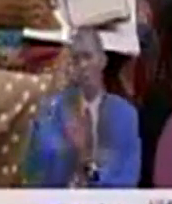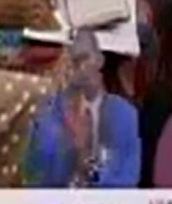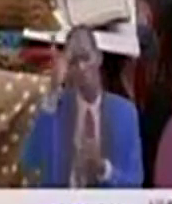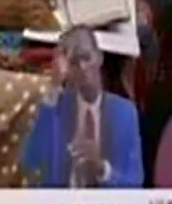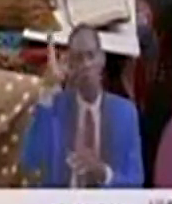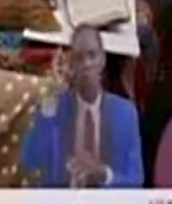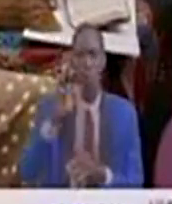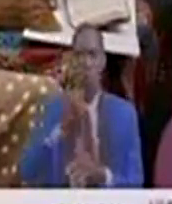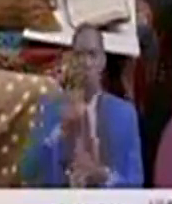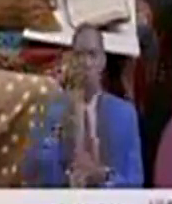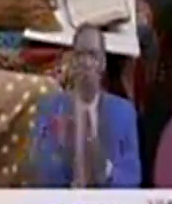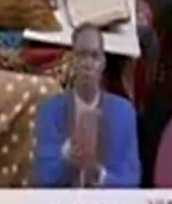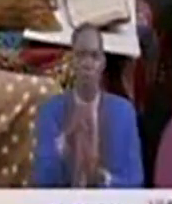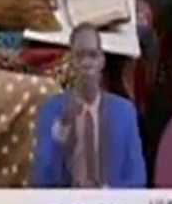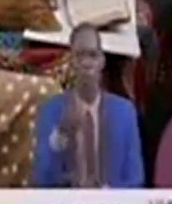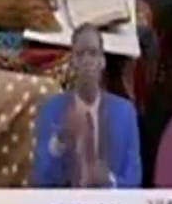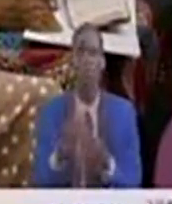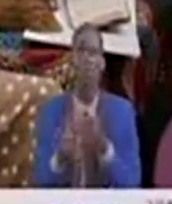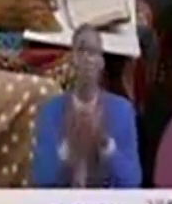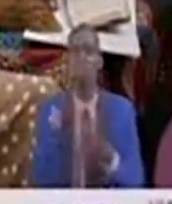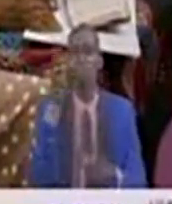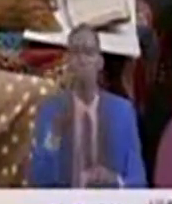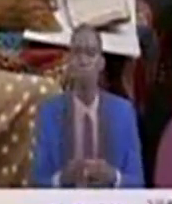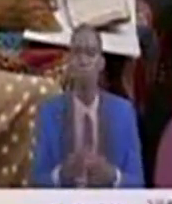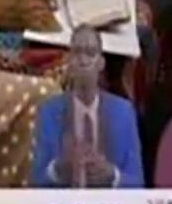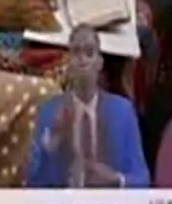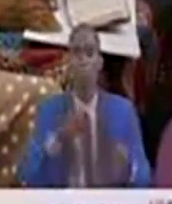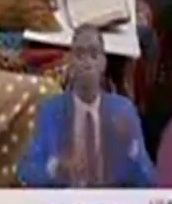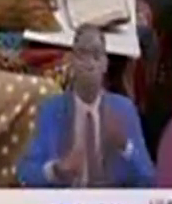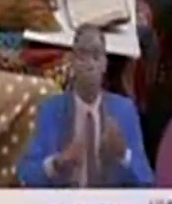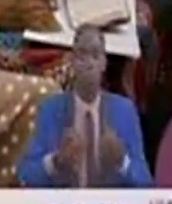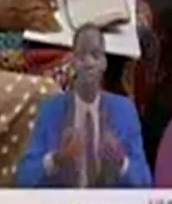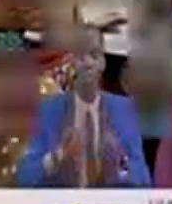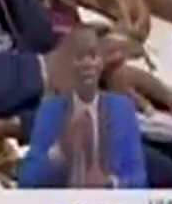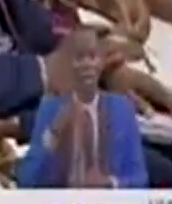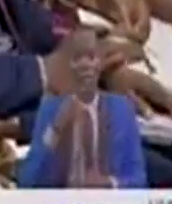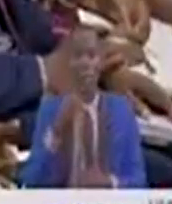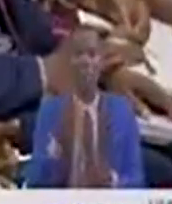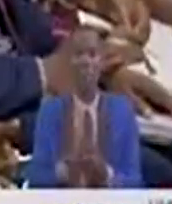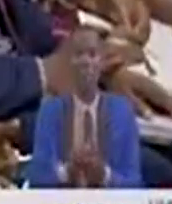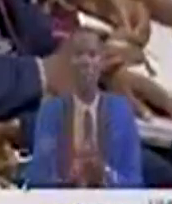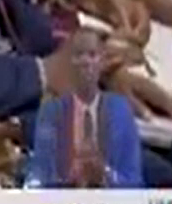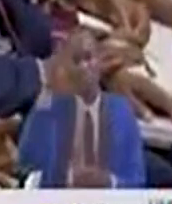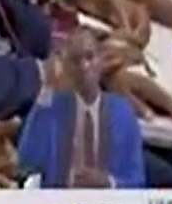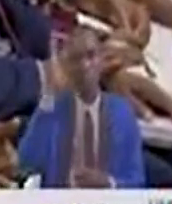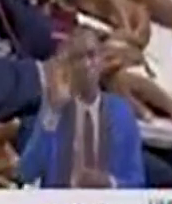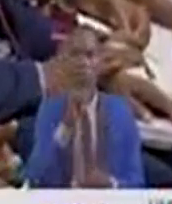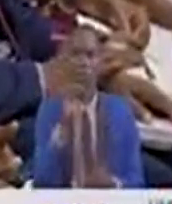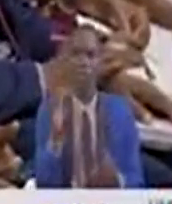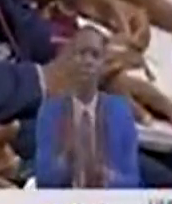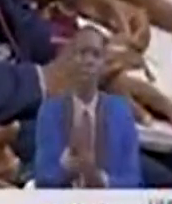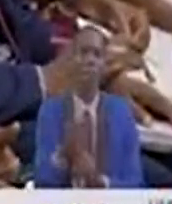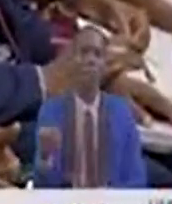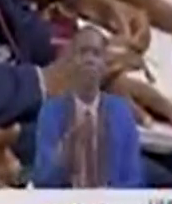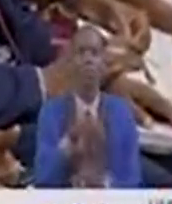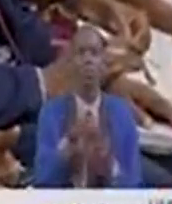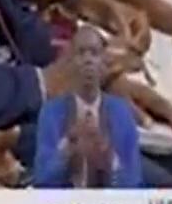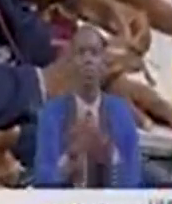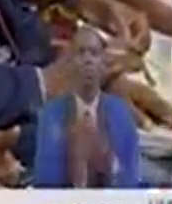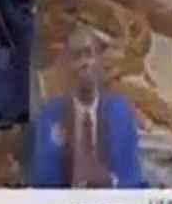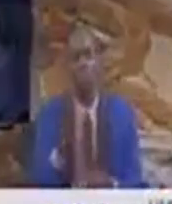He will not get you. I said they will not get you. If you're in the habit